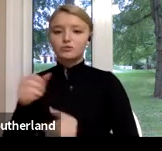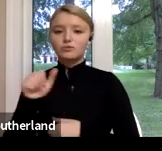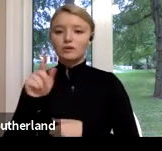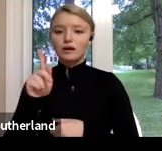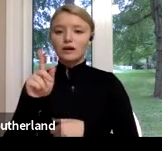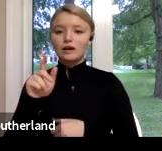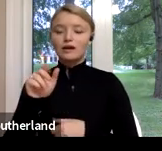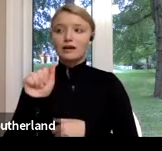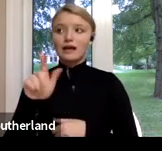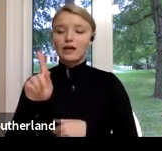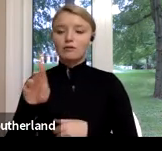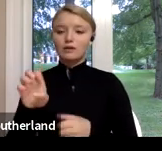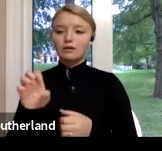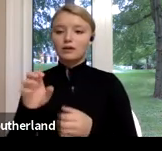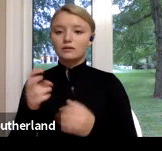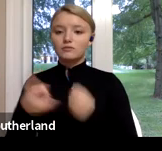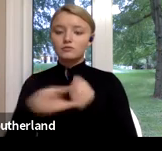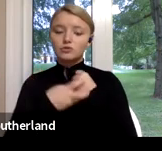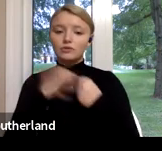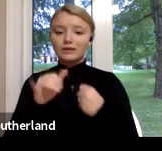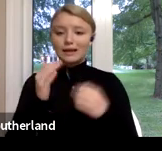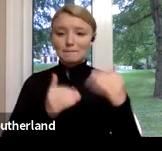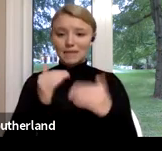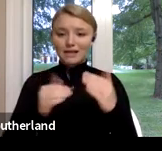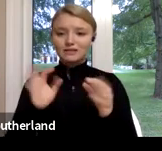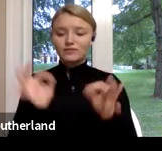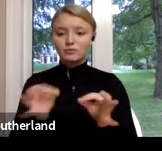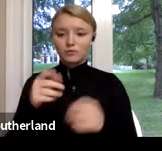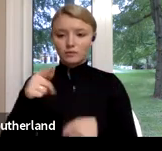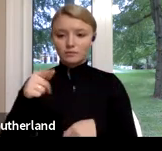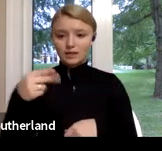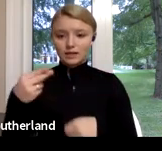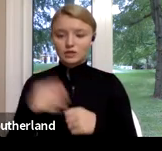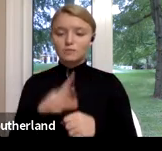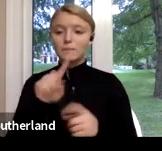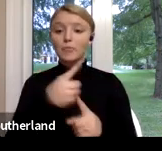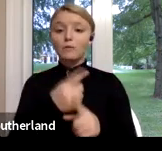pH. Only one other food does that, and that is the lemon.